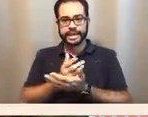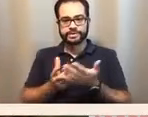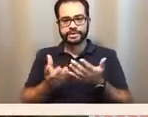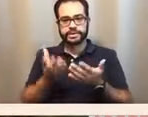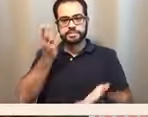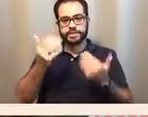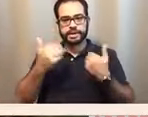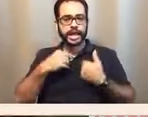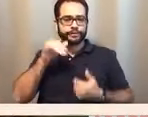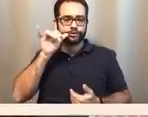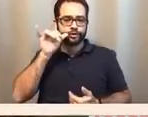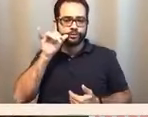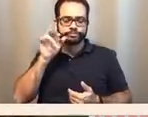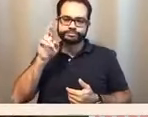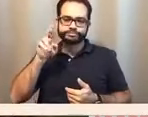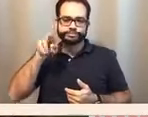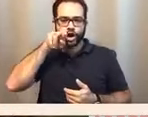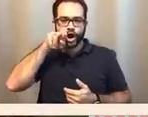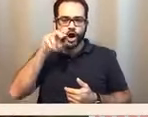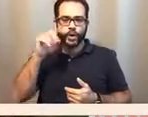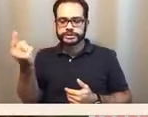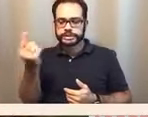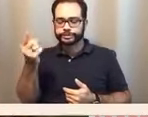so, kick back in the chair.